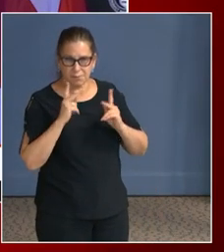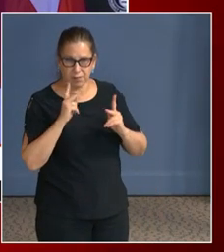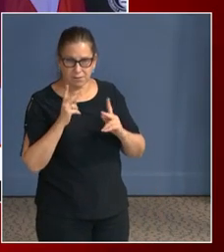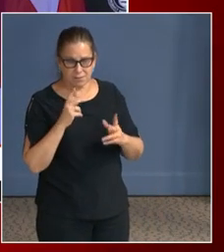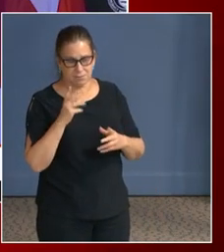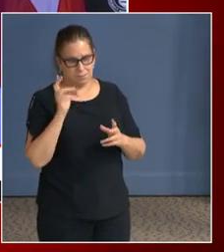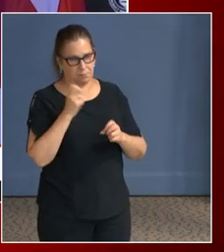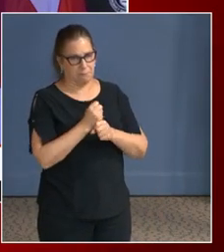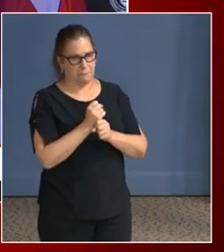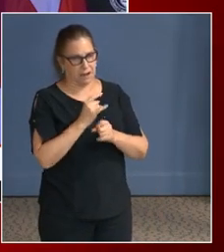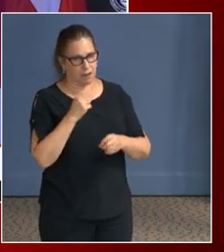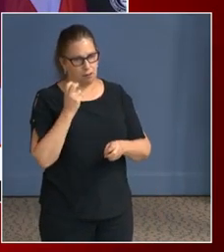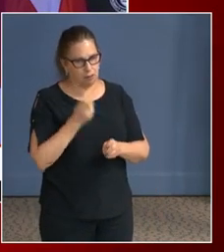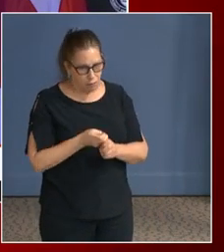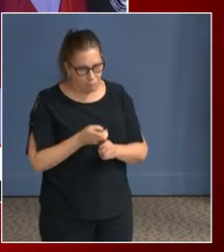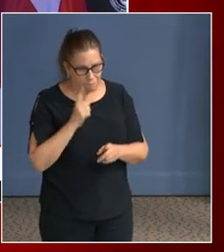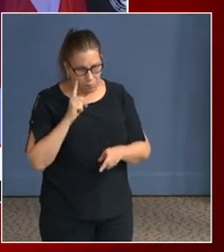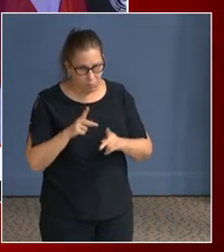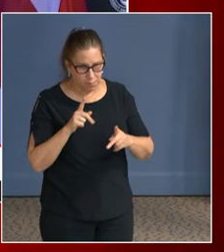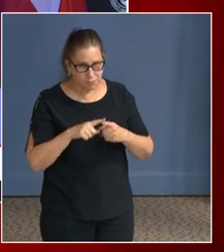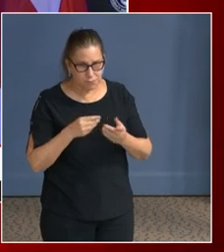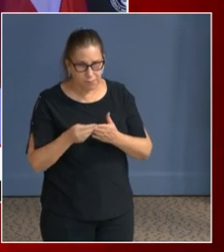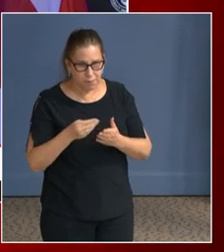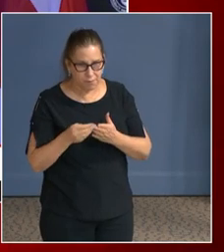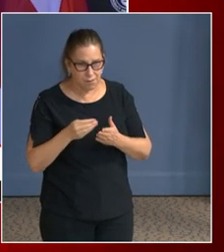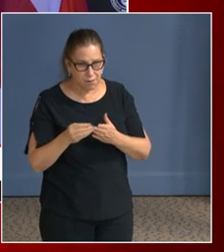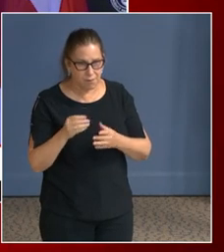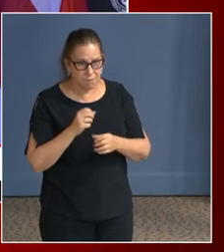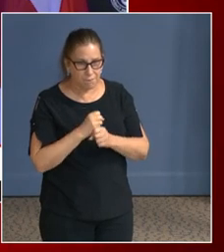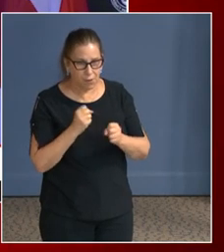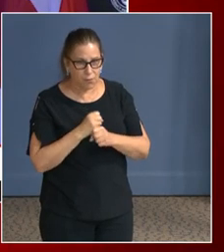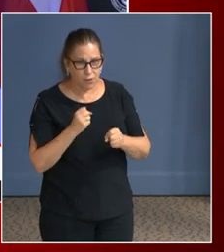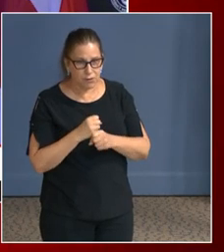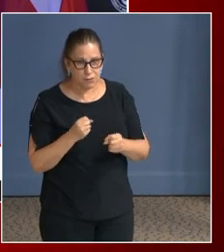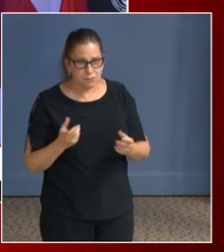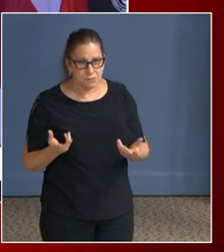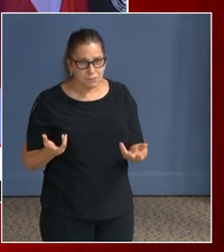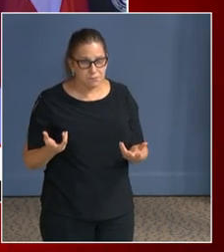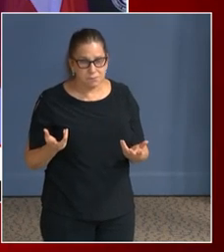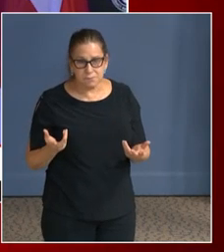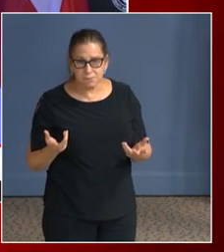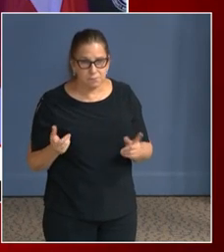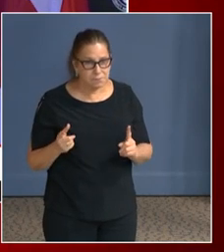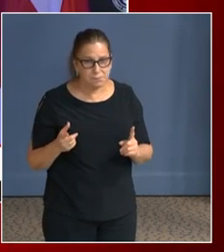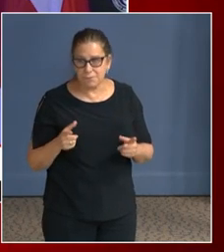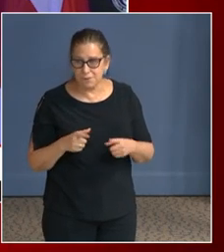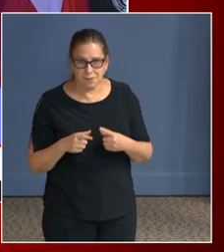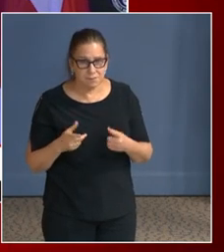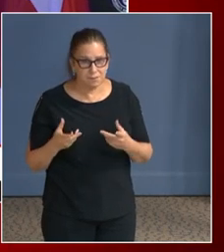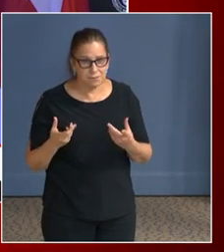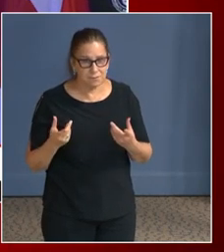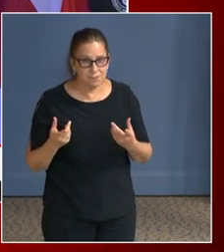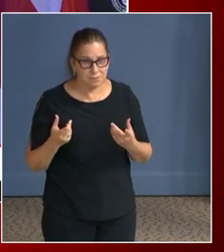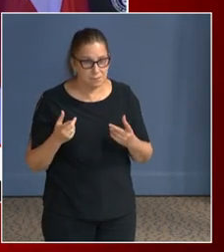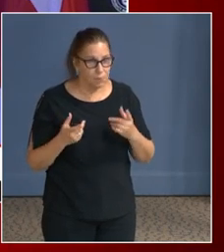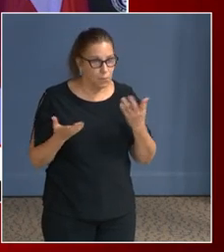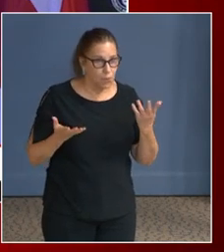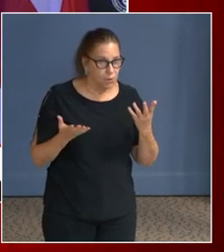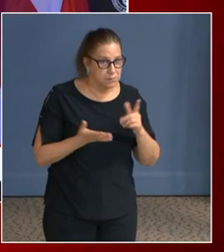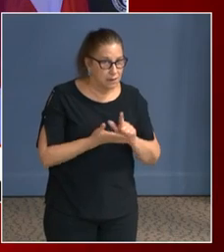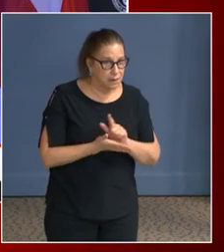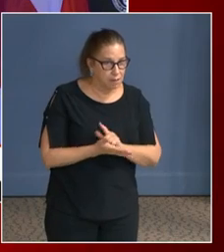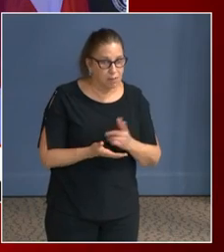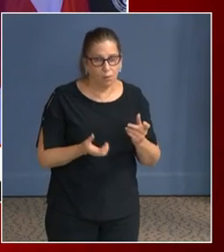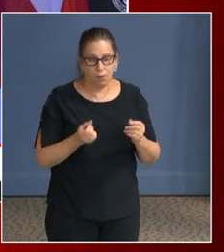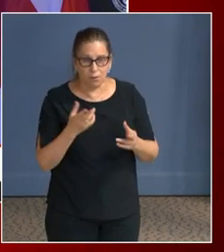legal fireworks. For example, east of the river, there literally is no place where you could buy legal fireworks. In a normal year, there are fireworks